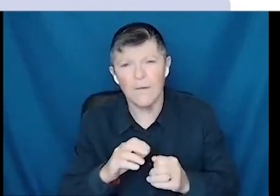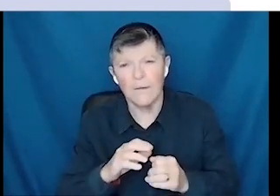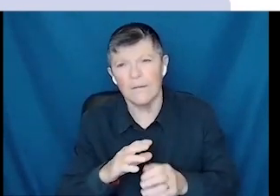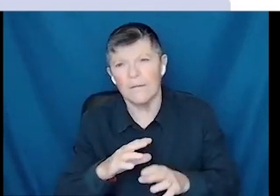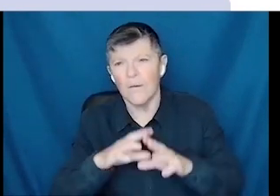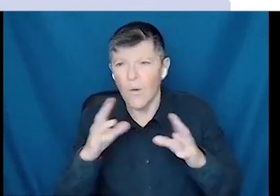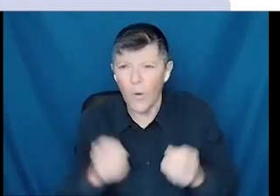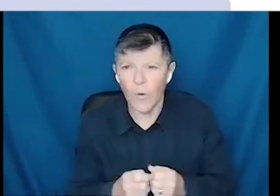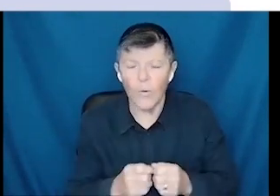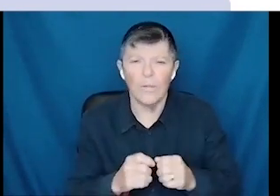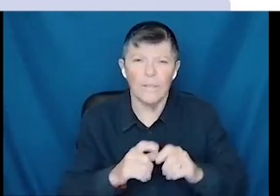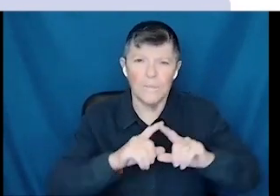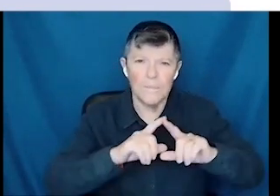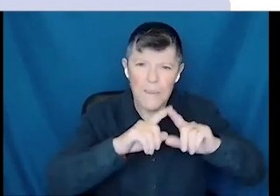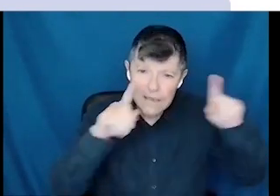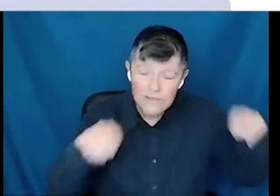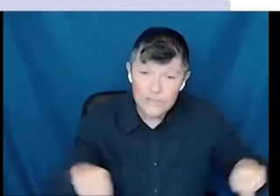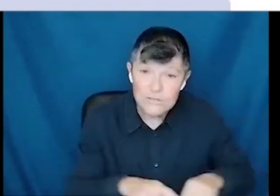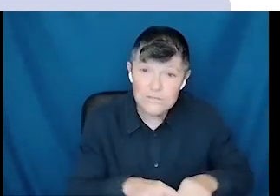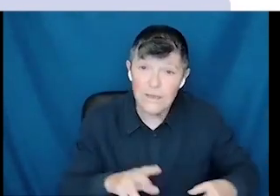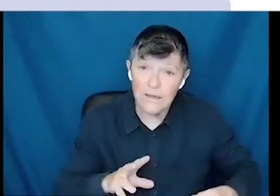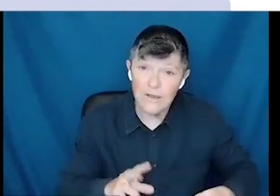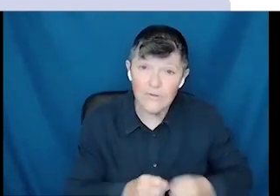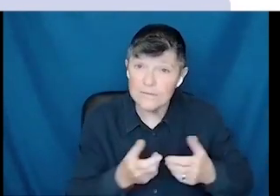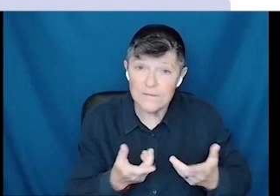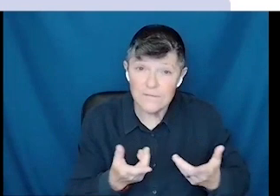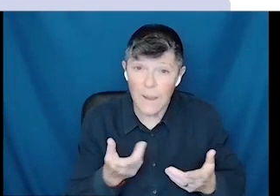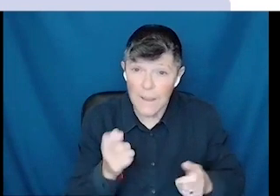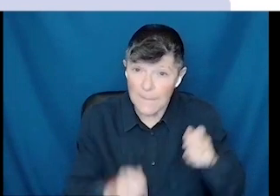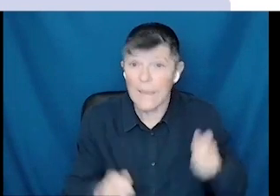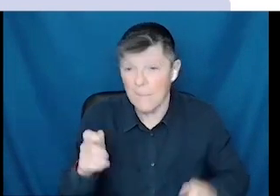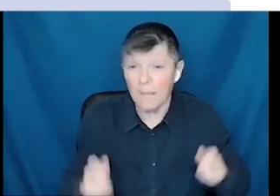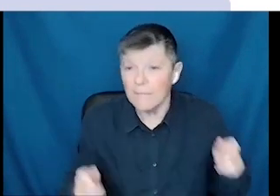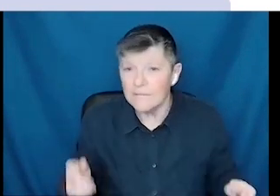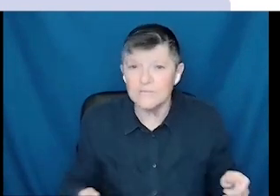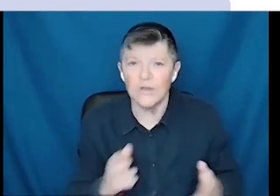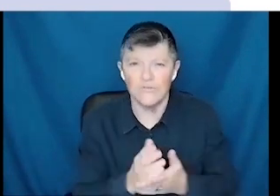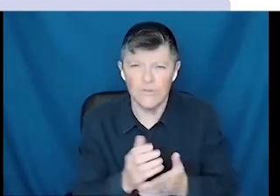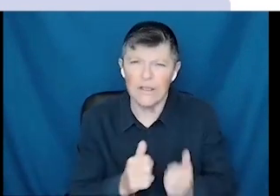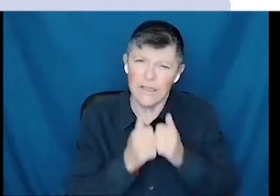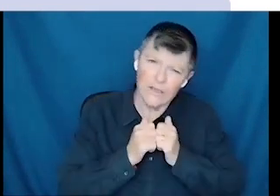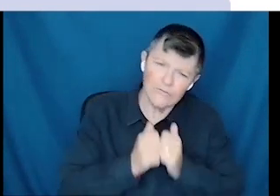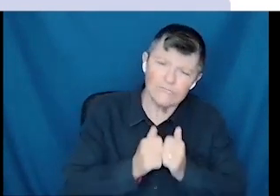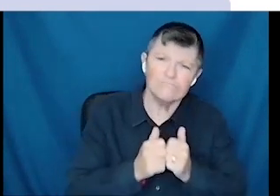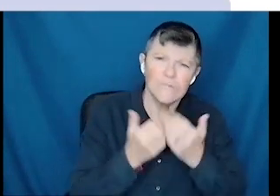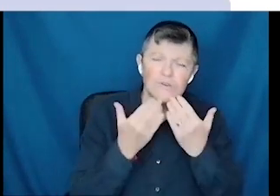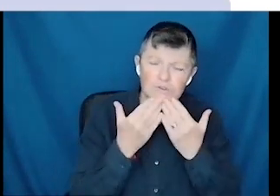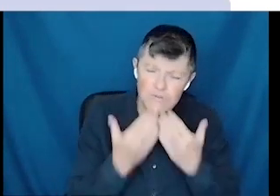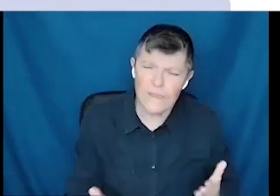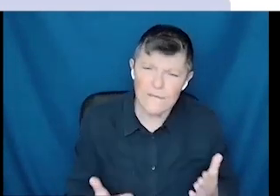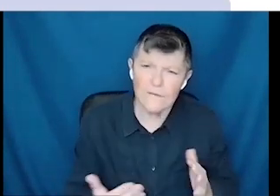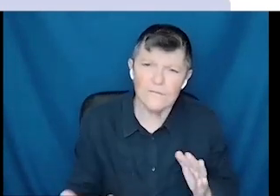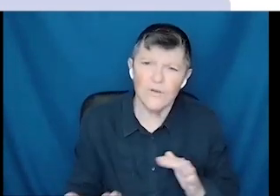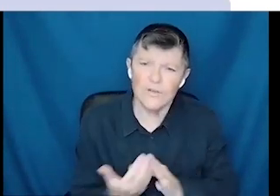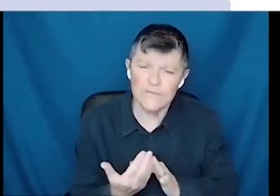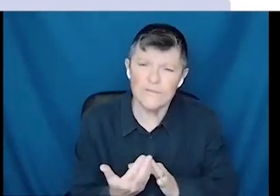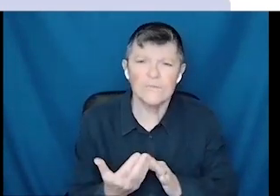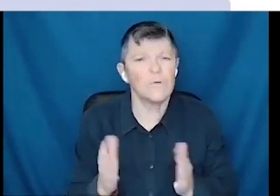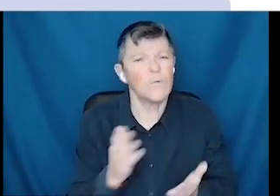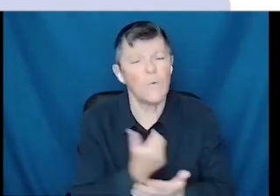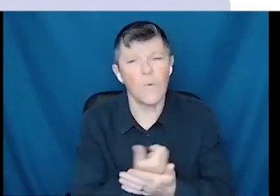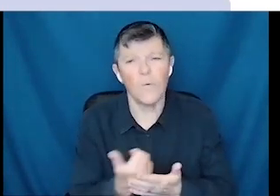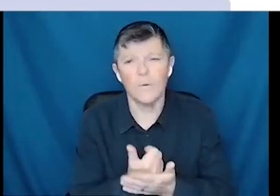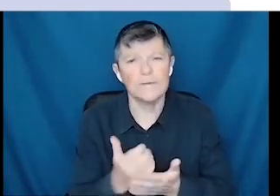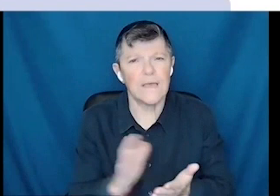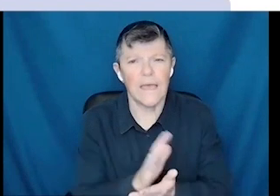by people. So we are grateful for that intervention. And then, of course, we're always happy to receive a thumbs